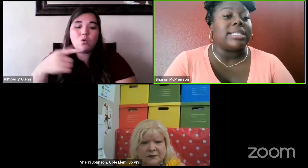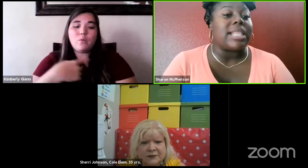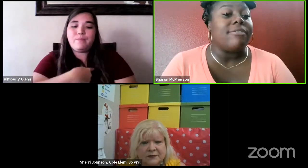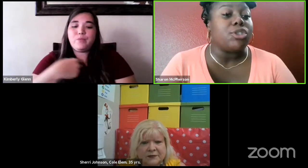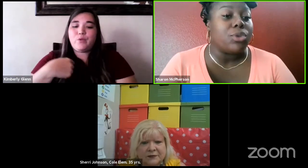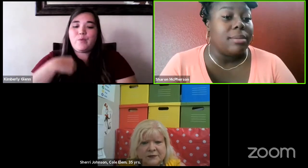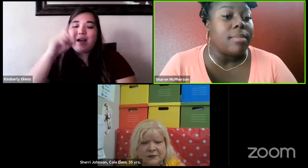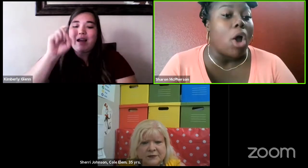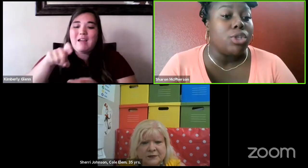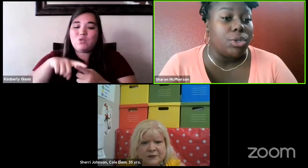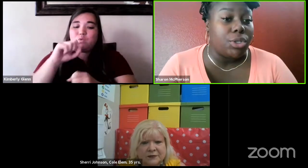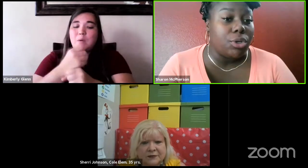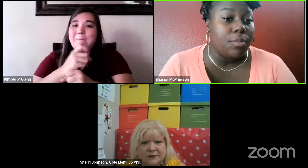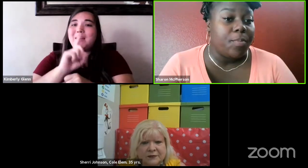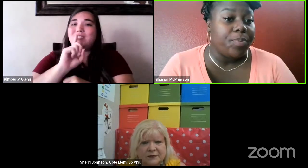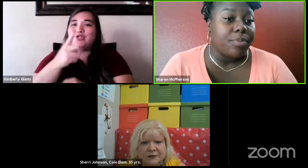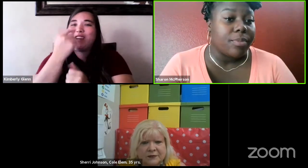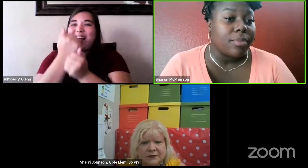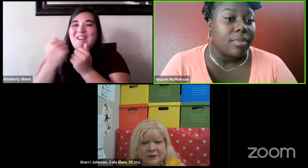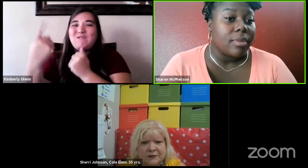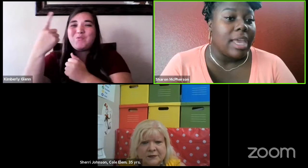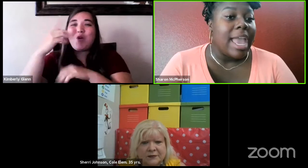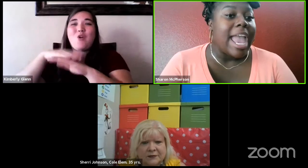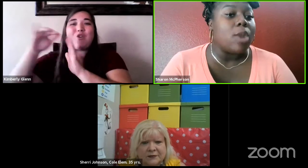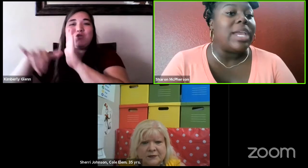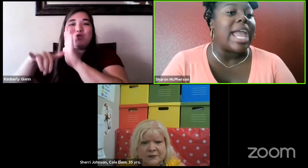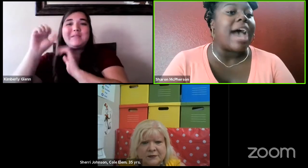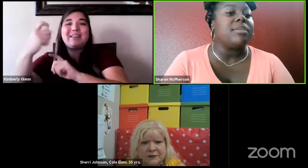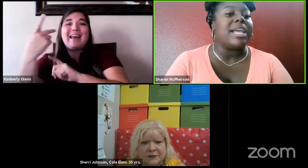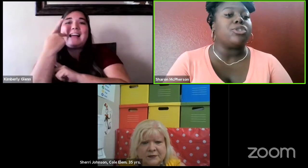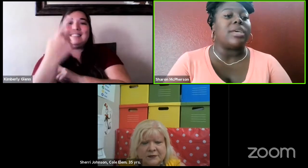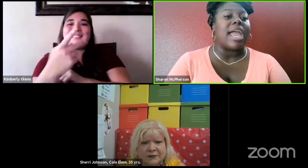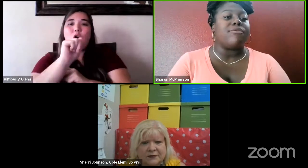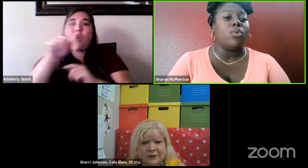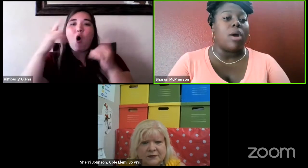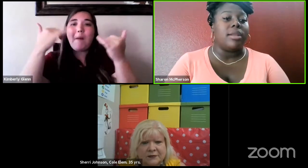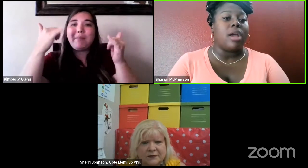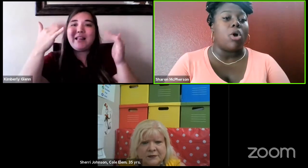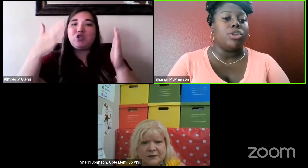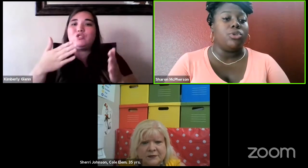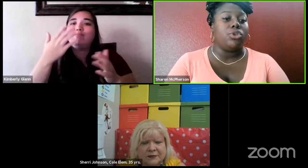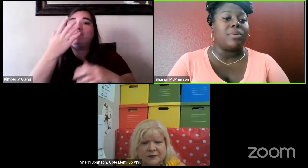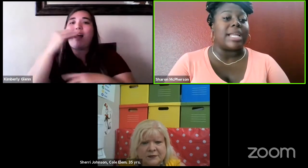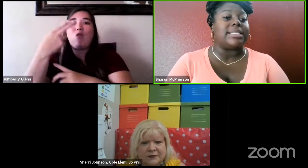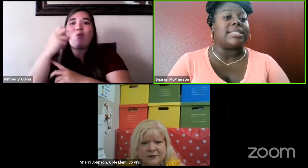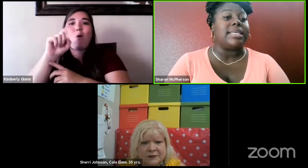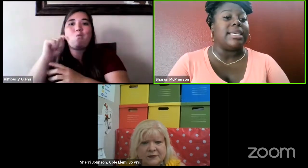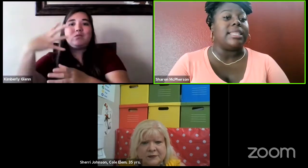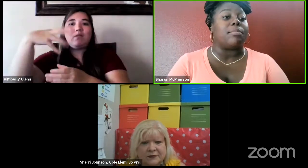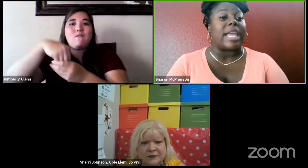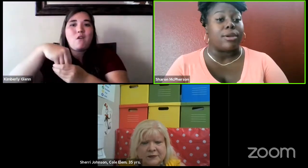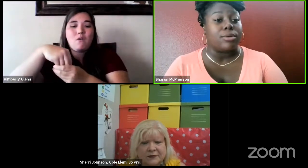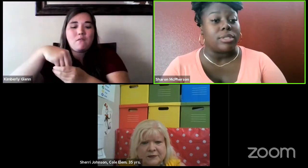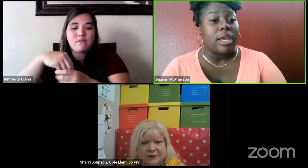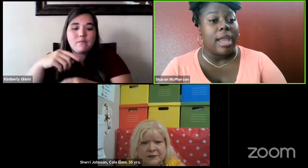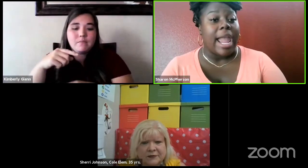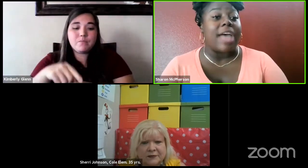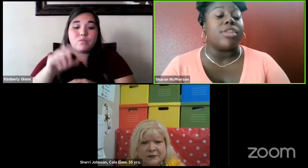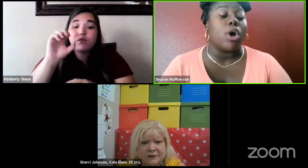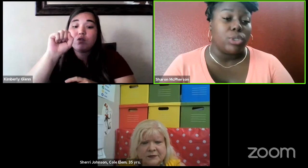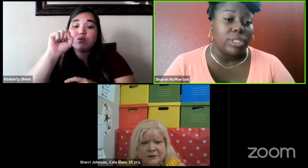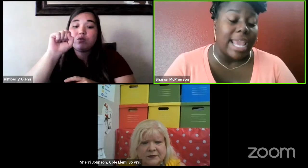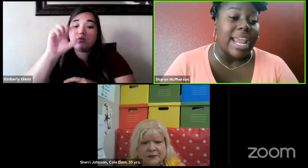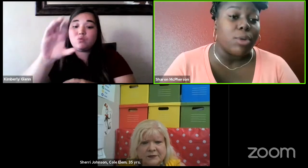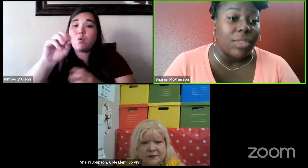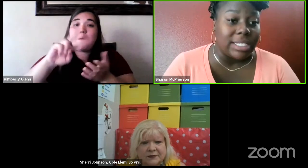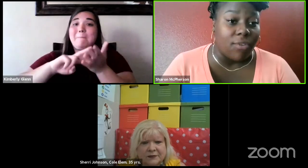So this is live stream on YouTube. And we have to make sure that everyone on YouTube can see the players and